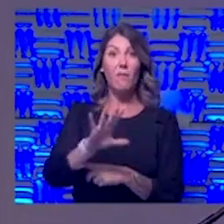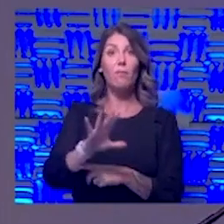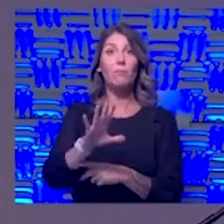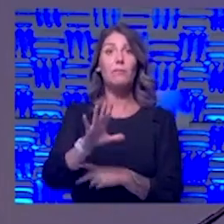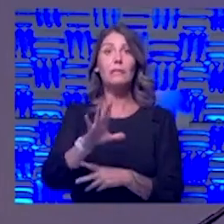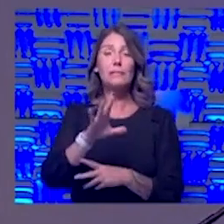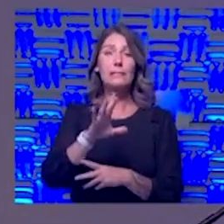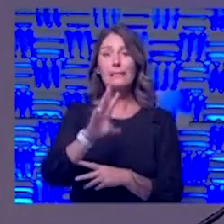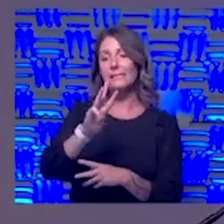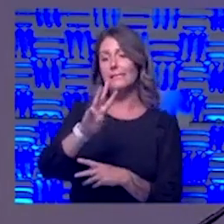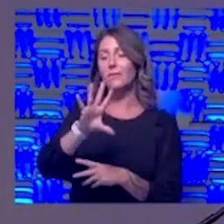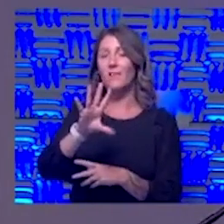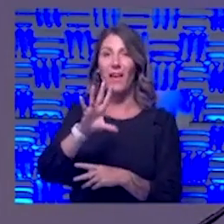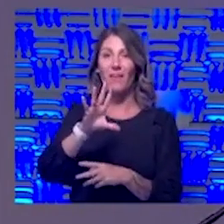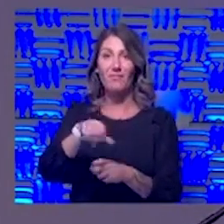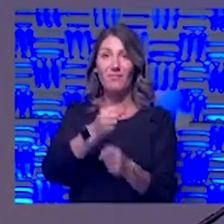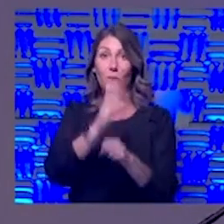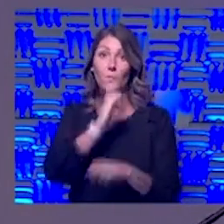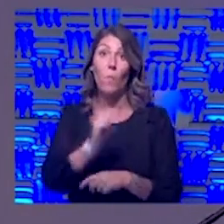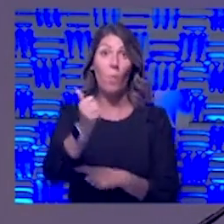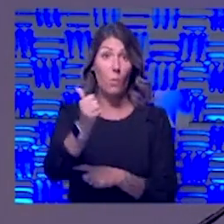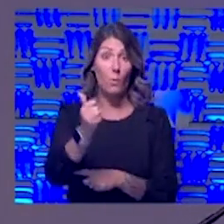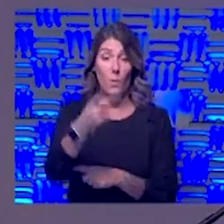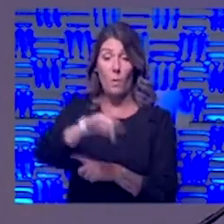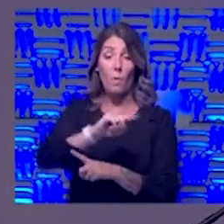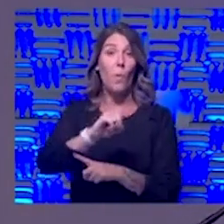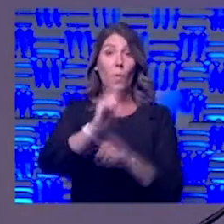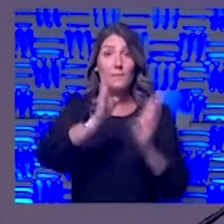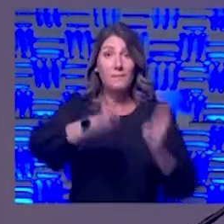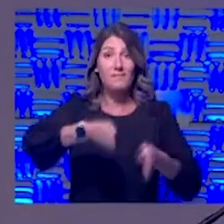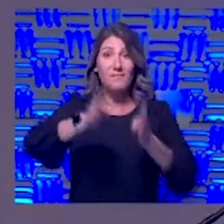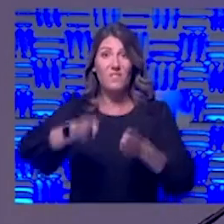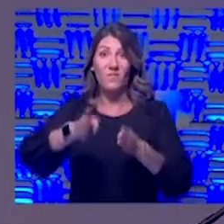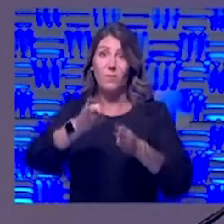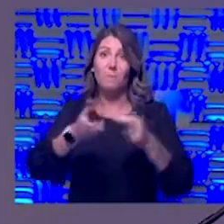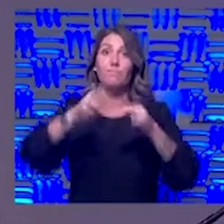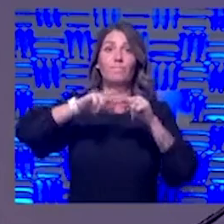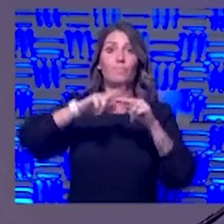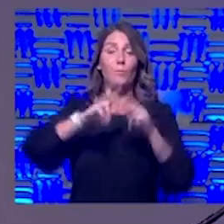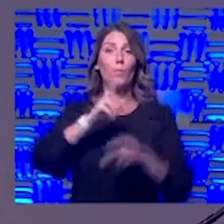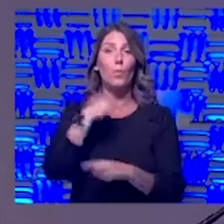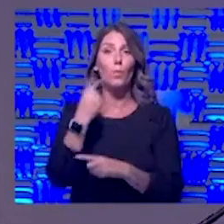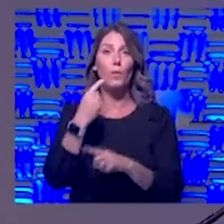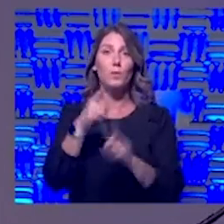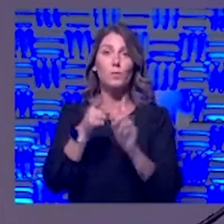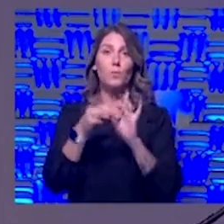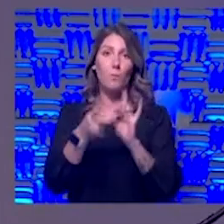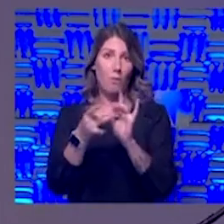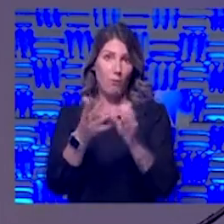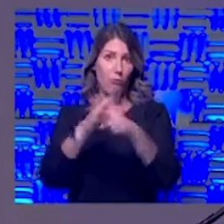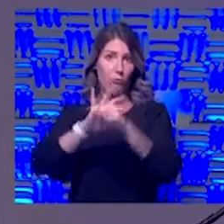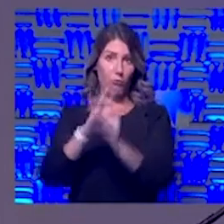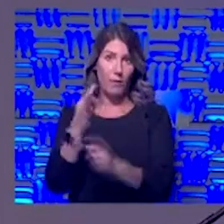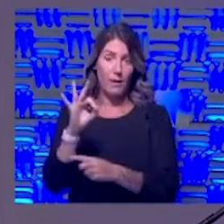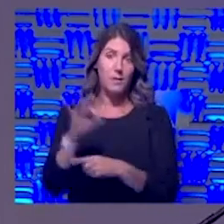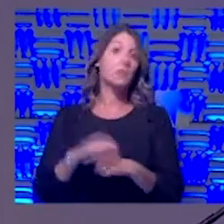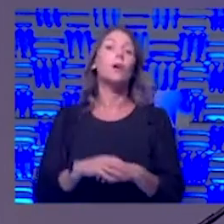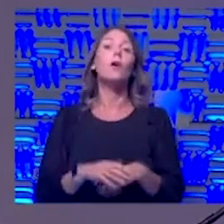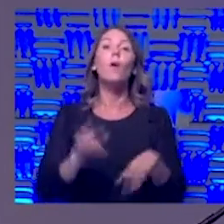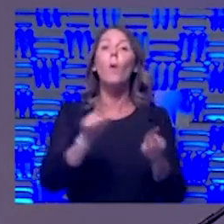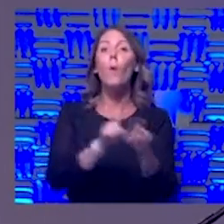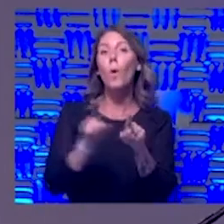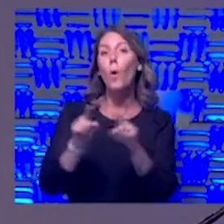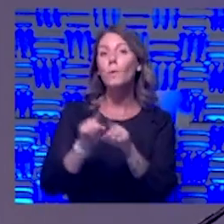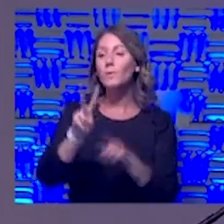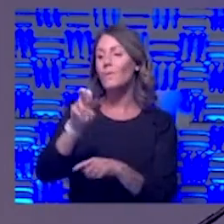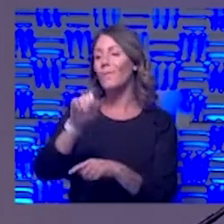older, and we know that those individuals are at increased risk for complications from coronavirus. We also look at our veterans that have been